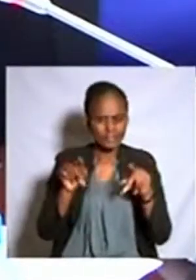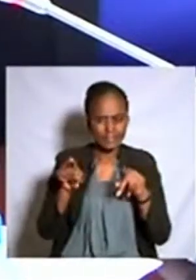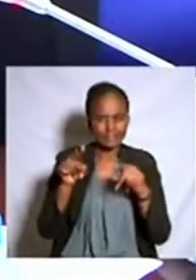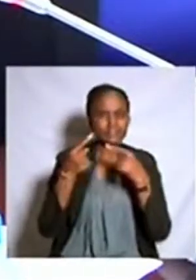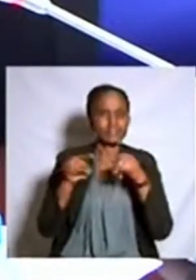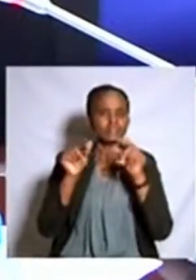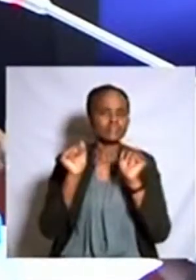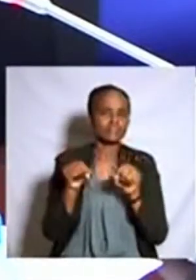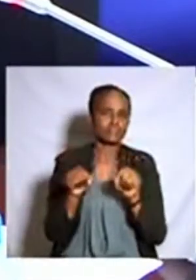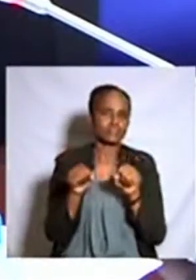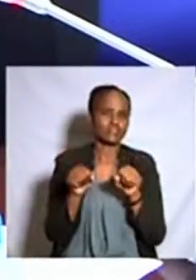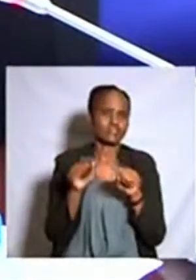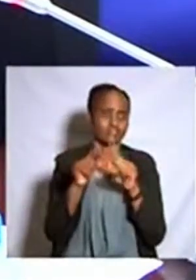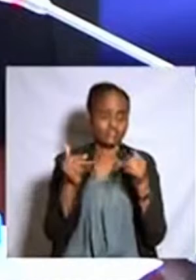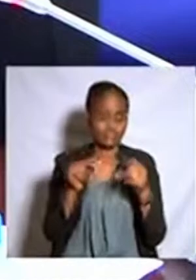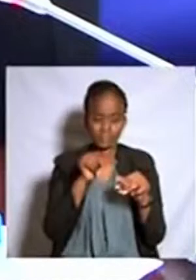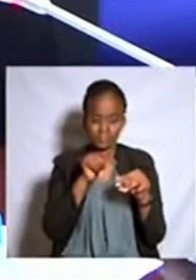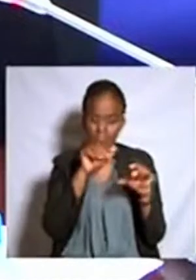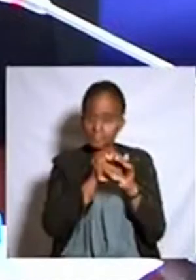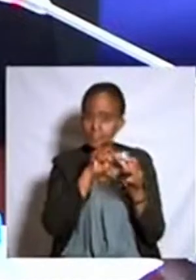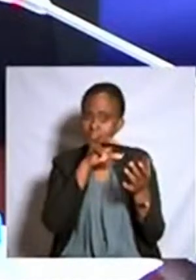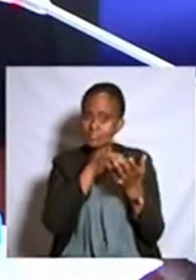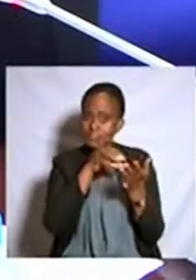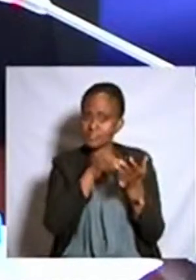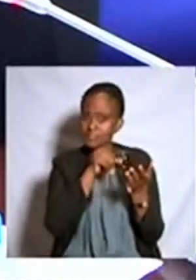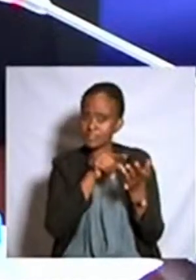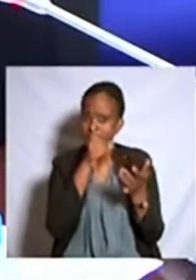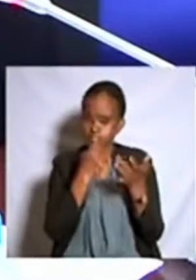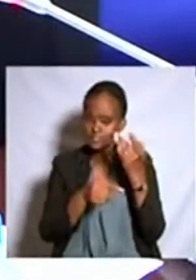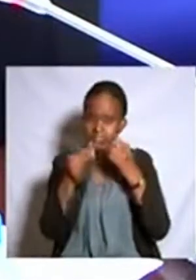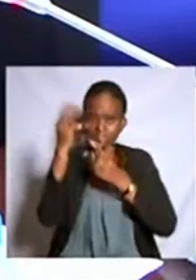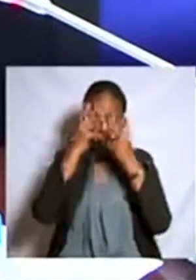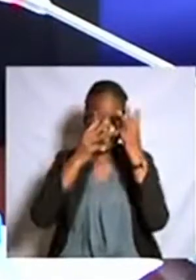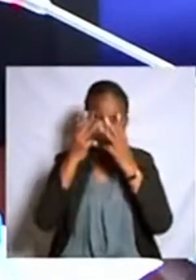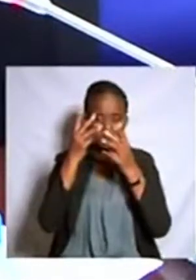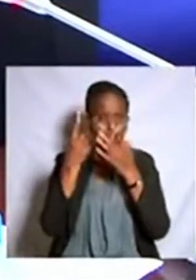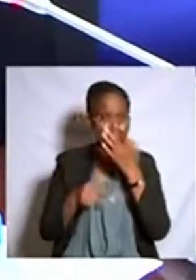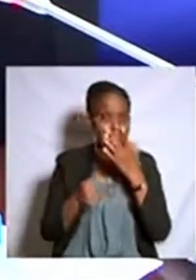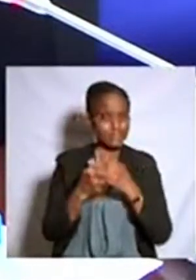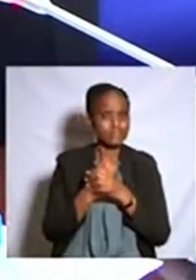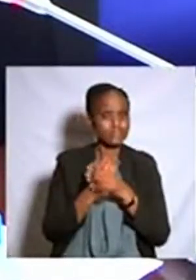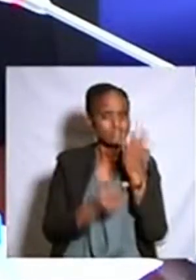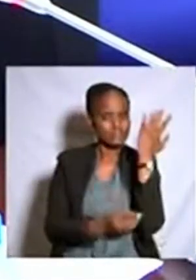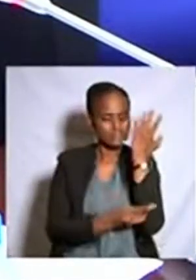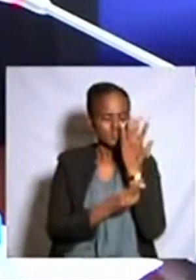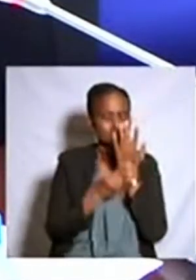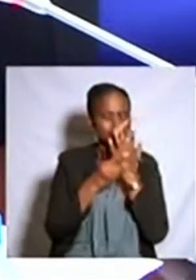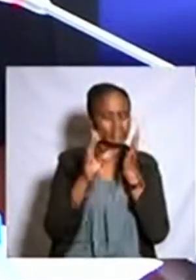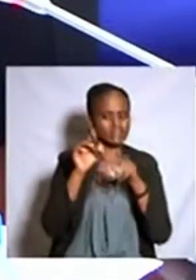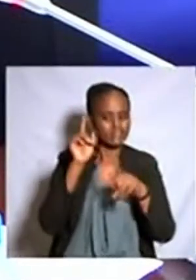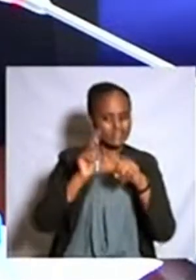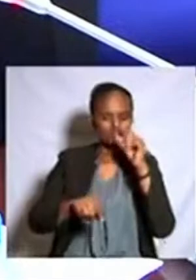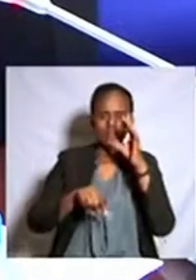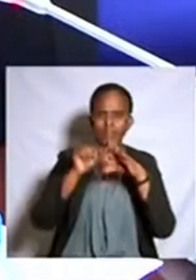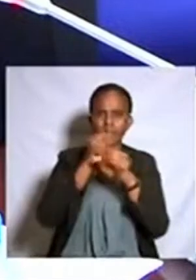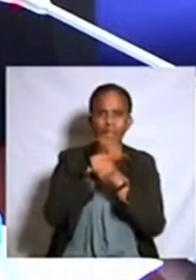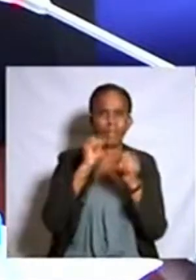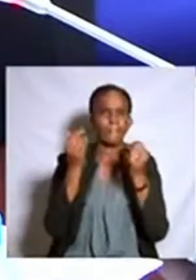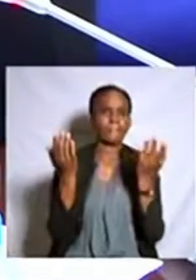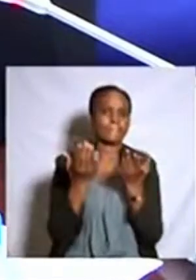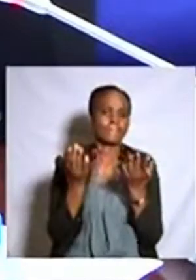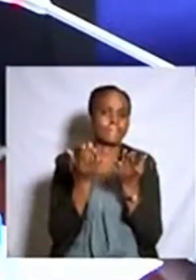happen. But in this particular case, I think what was worrying is that the developer could not find the solution, I think,